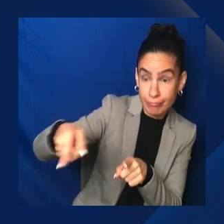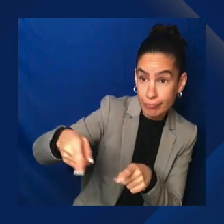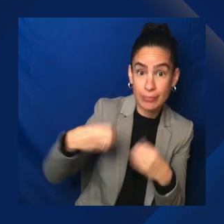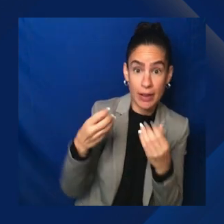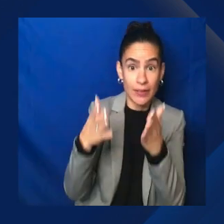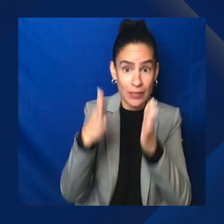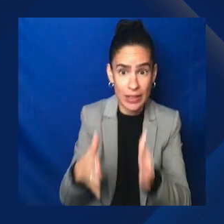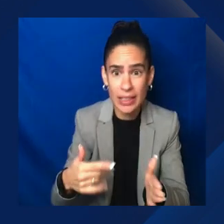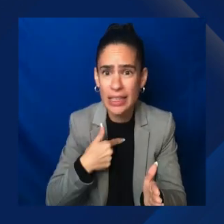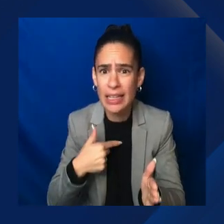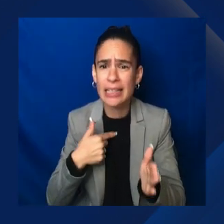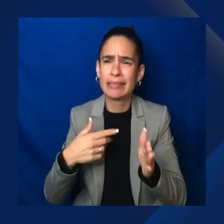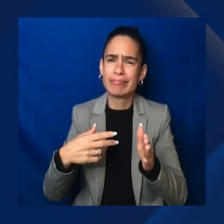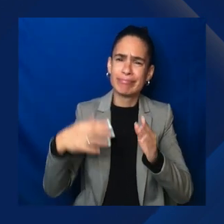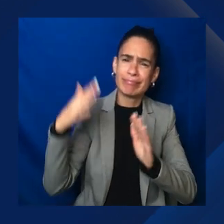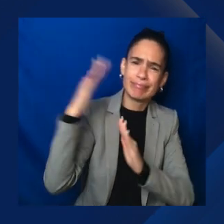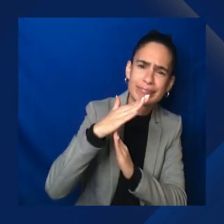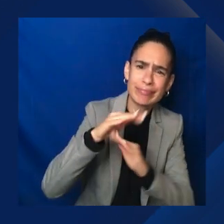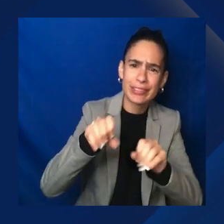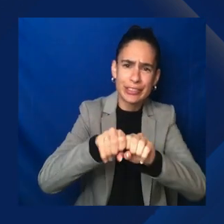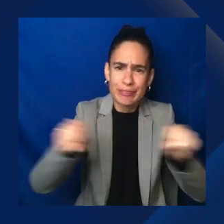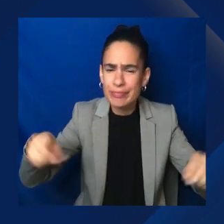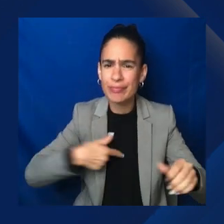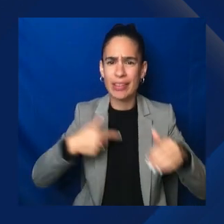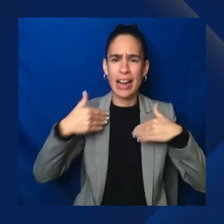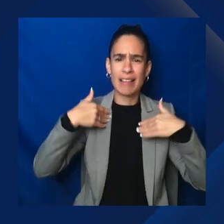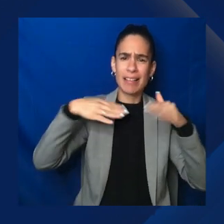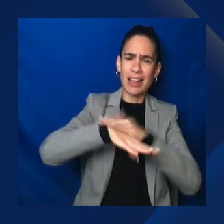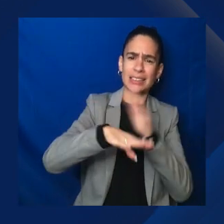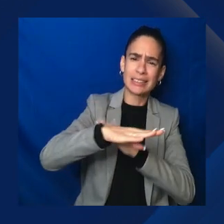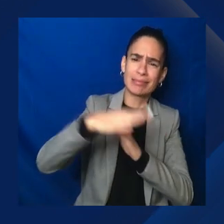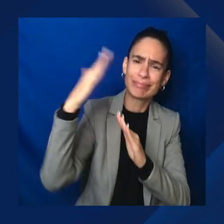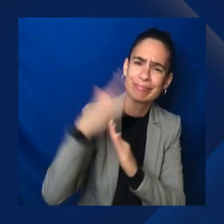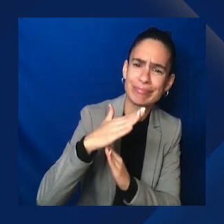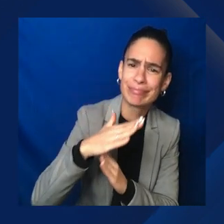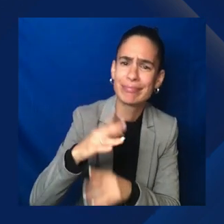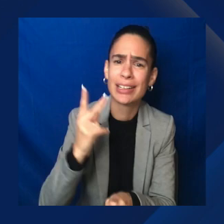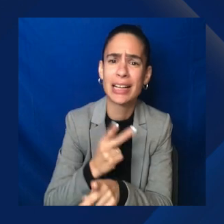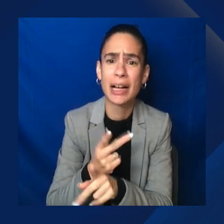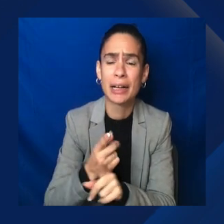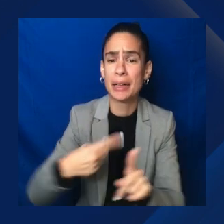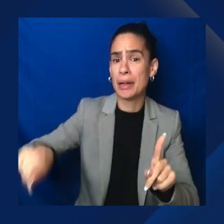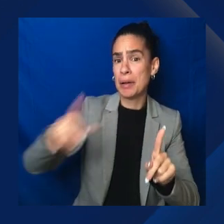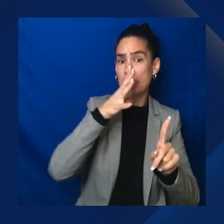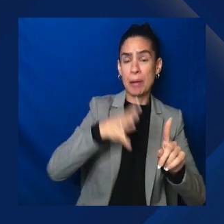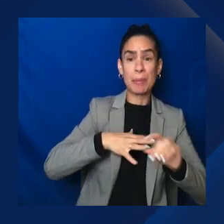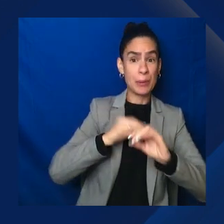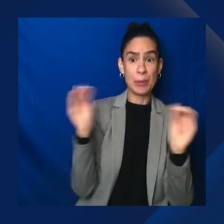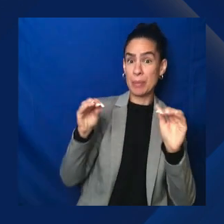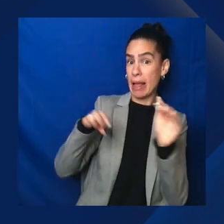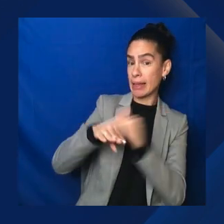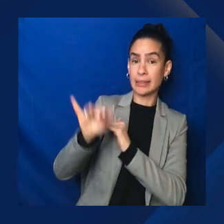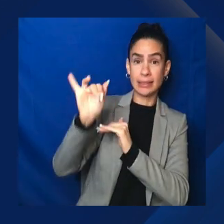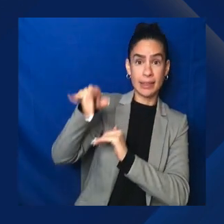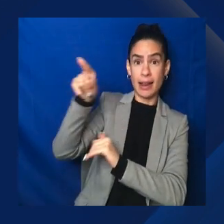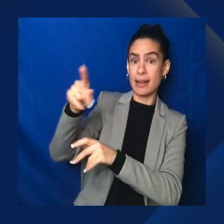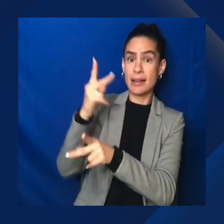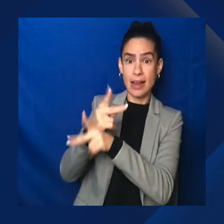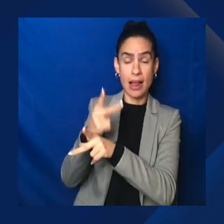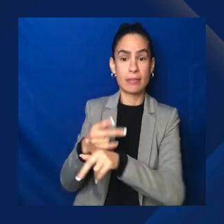that isn't available to most women, the majority of my pregnancy-induced complications were